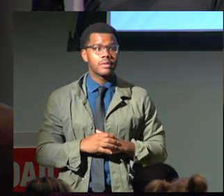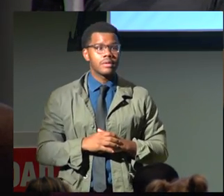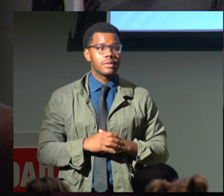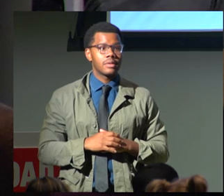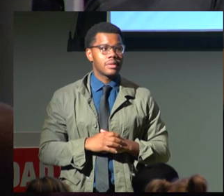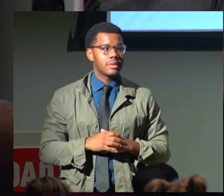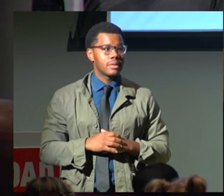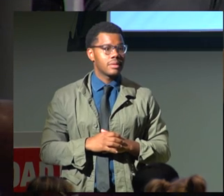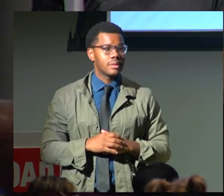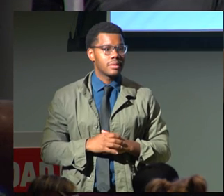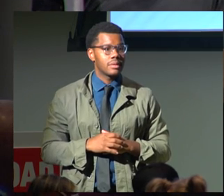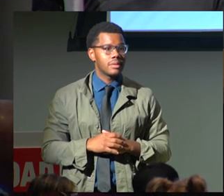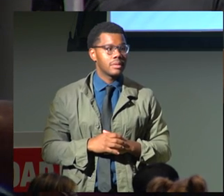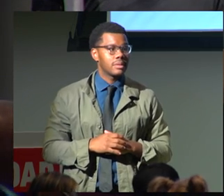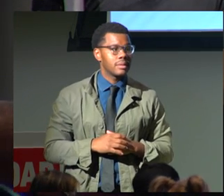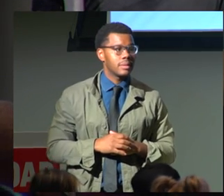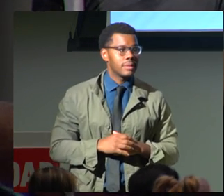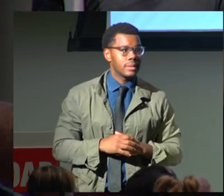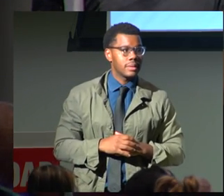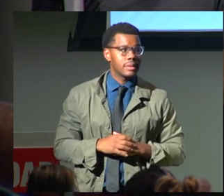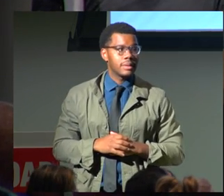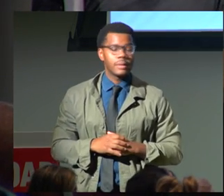We have no. Go ahead.